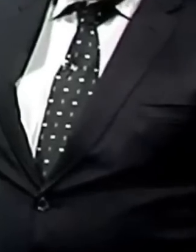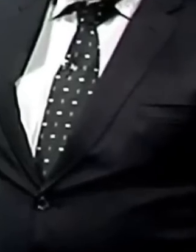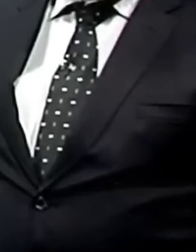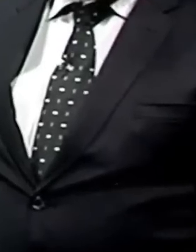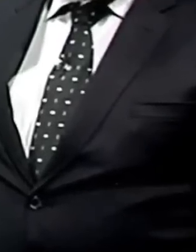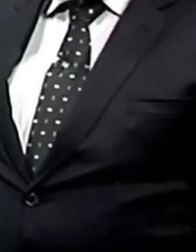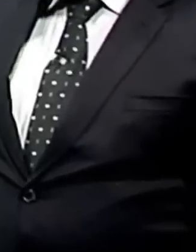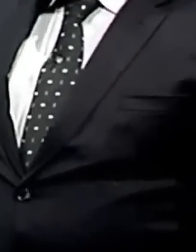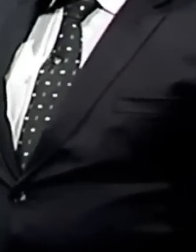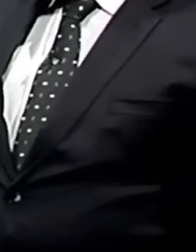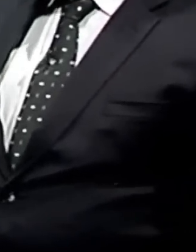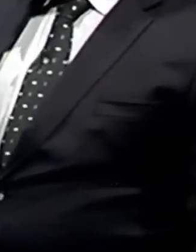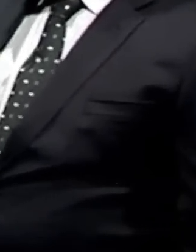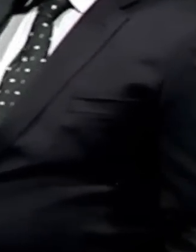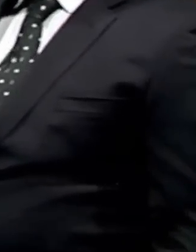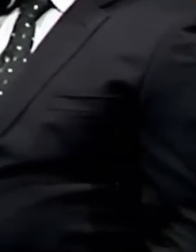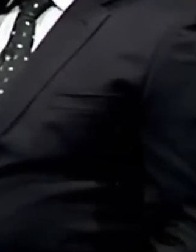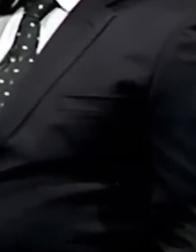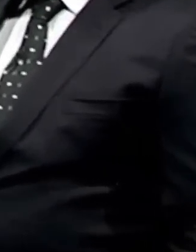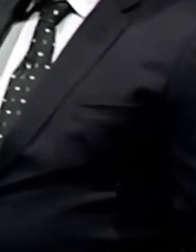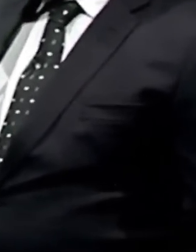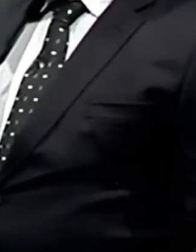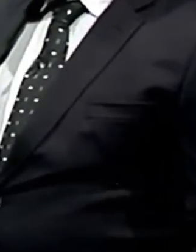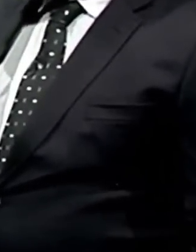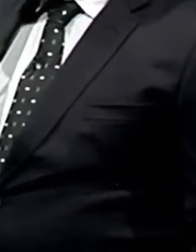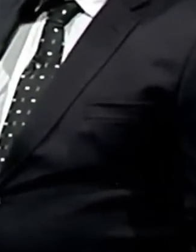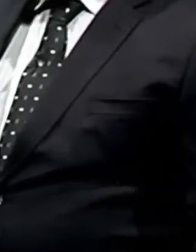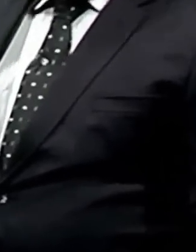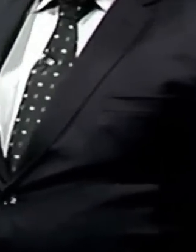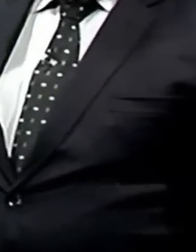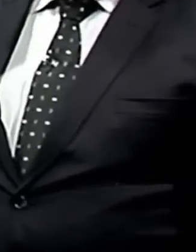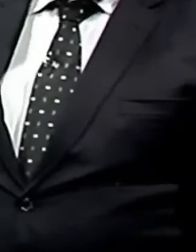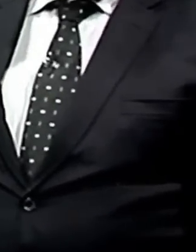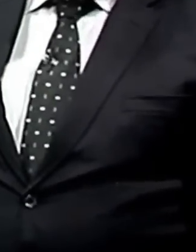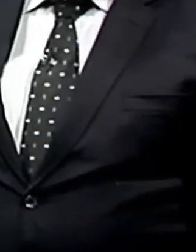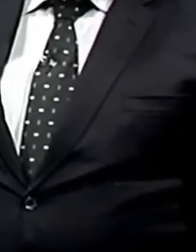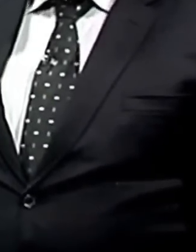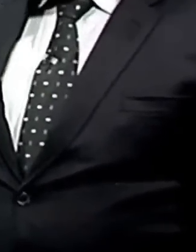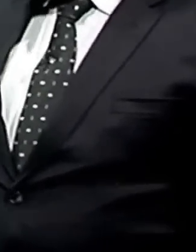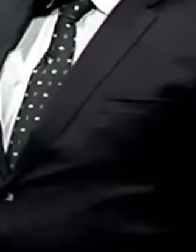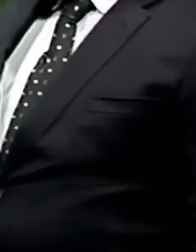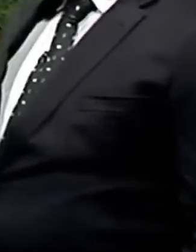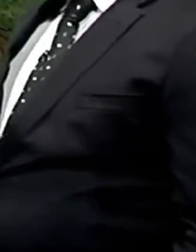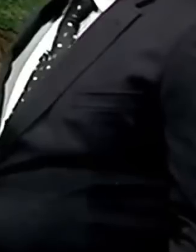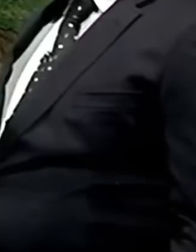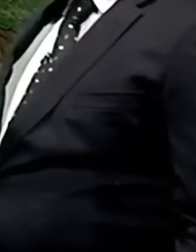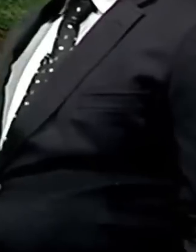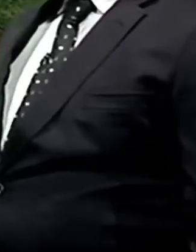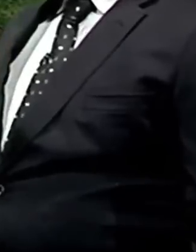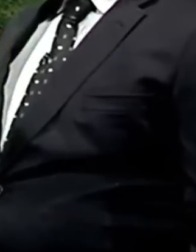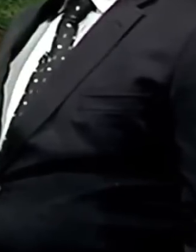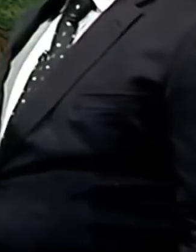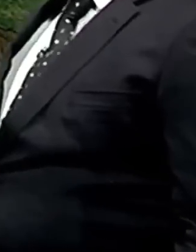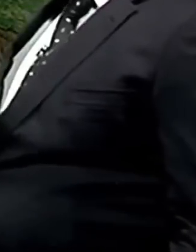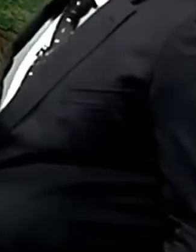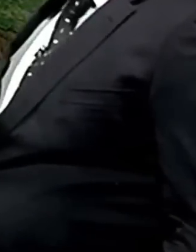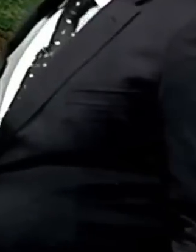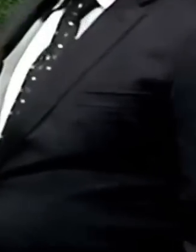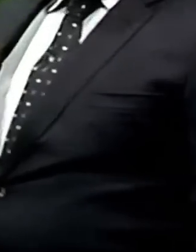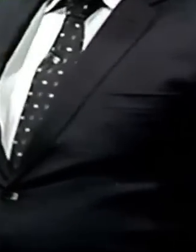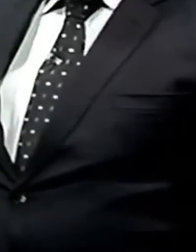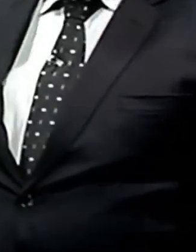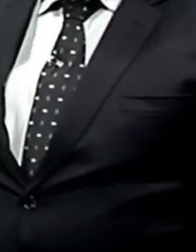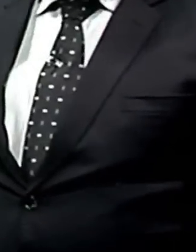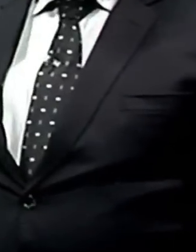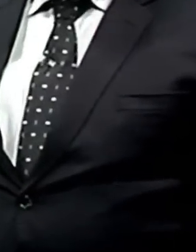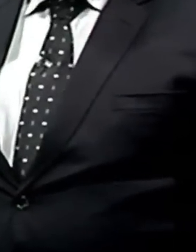province ya Freistata o se bontsha tsela ka tseno o tla ba le maemo a batang fela motsheare go tla be go phola phodile fela go tla no tsole pele o bata mona Fixburg go bata